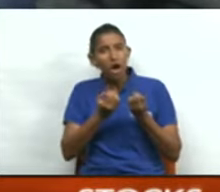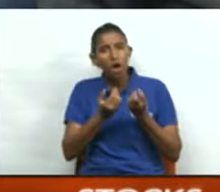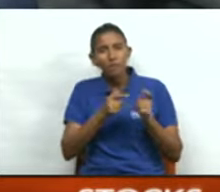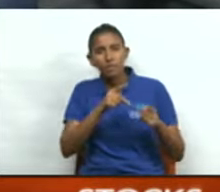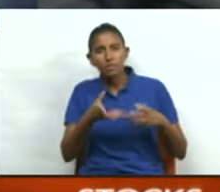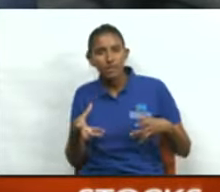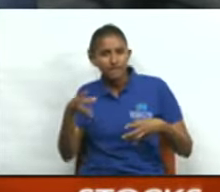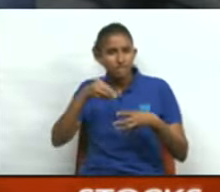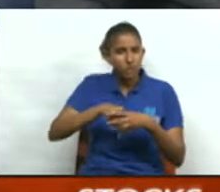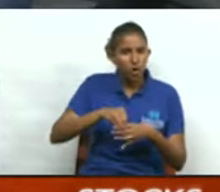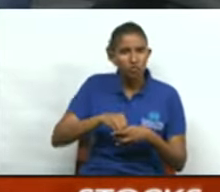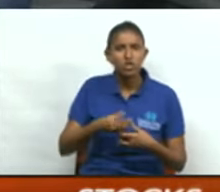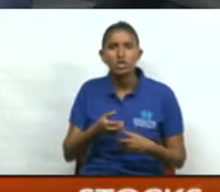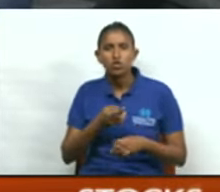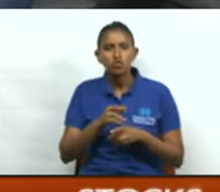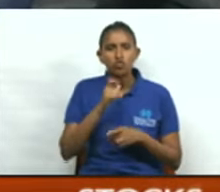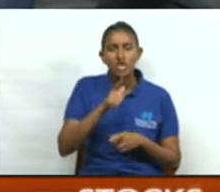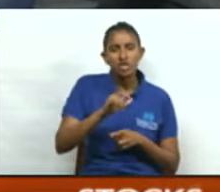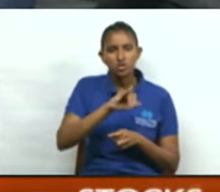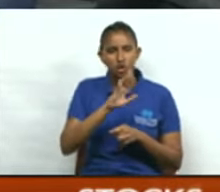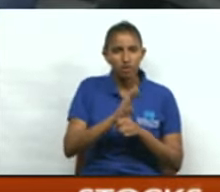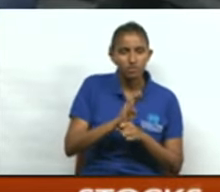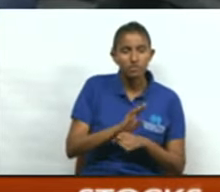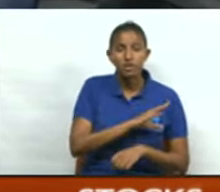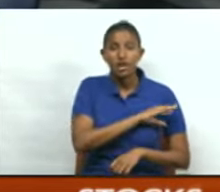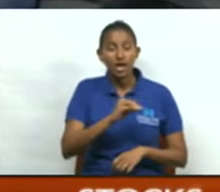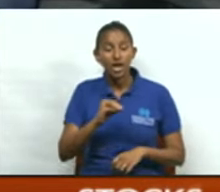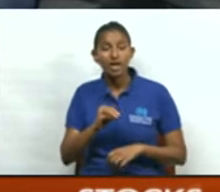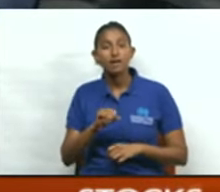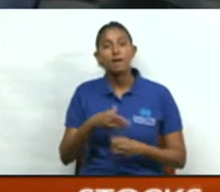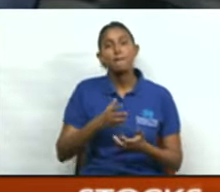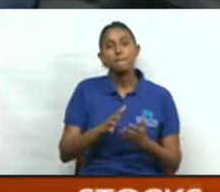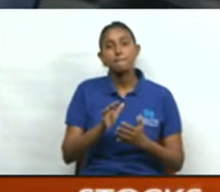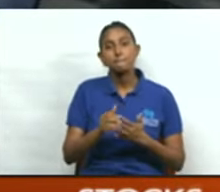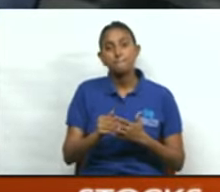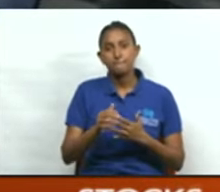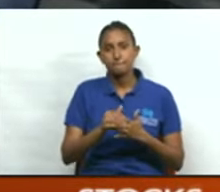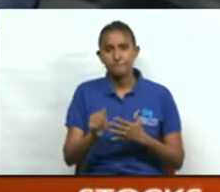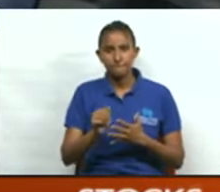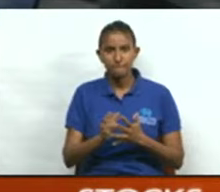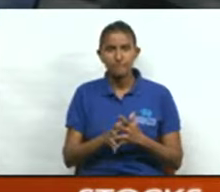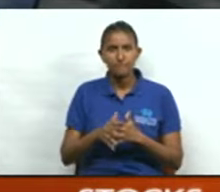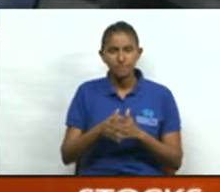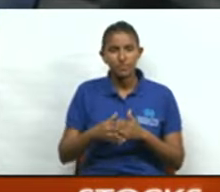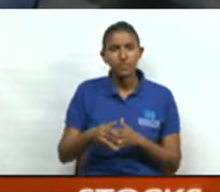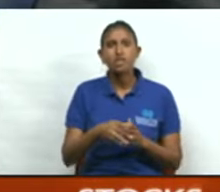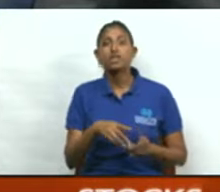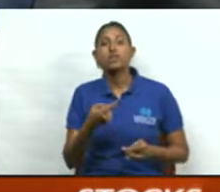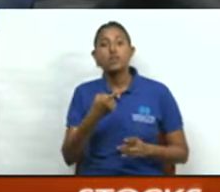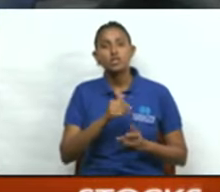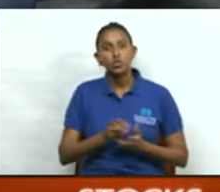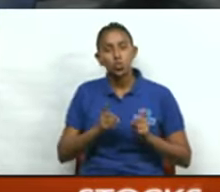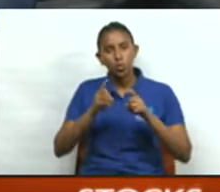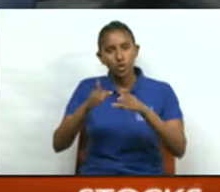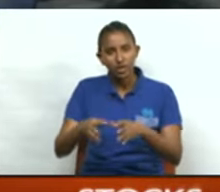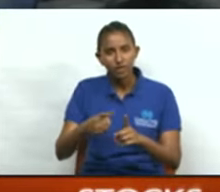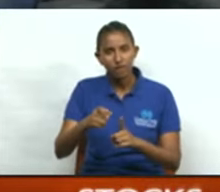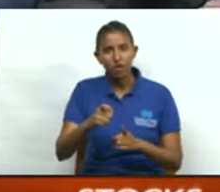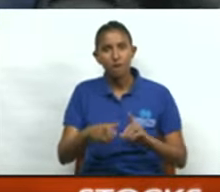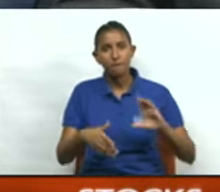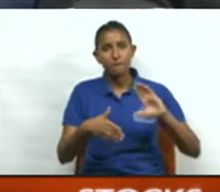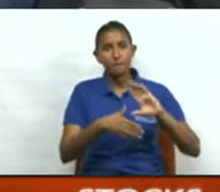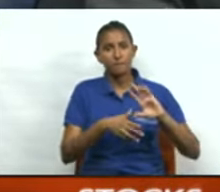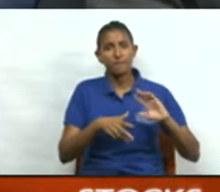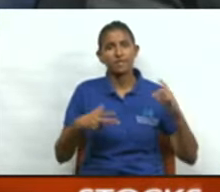rate. Meanwhile, US$250,000 has been donated by the Development Bank of Latin America and the Caribbean to assist with the Tobago oil spill.